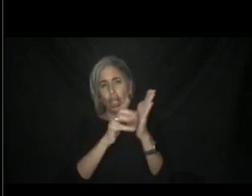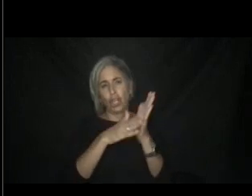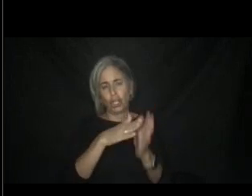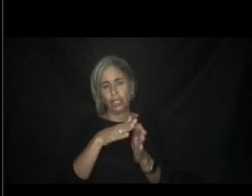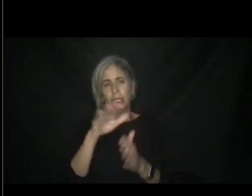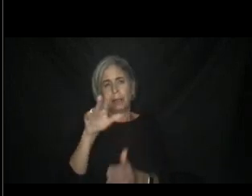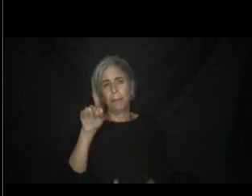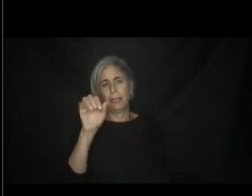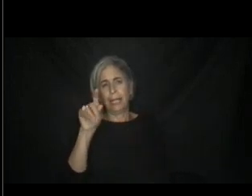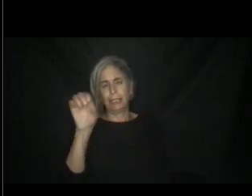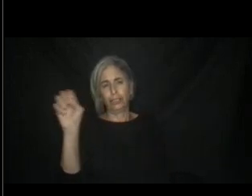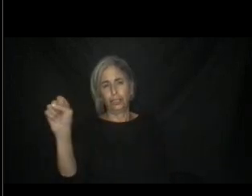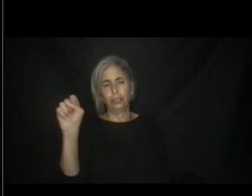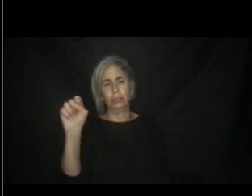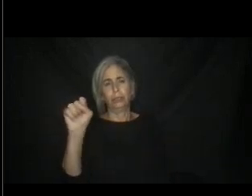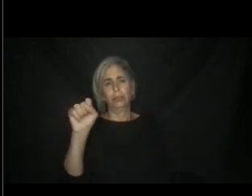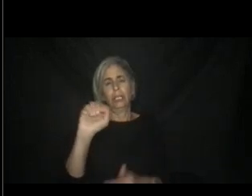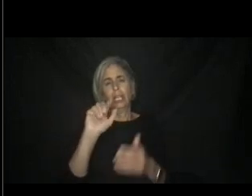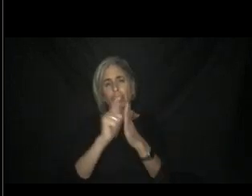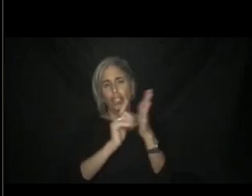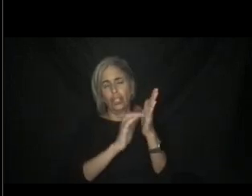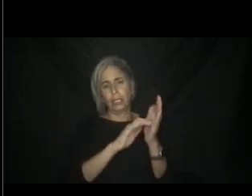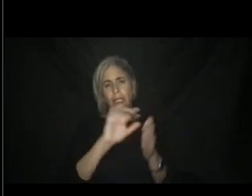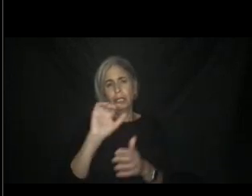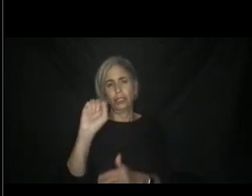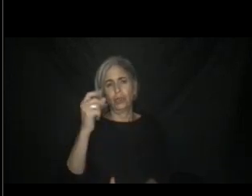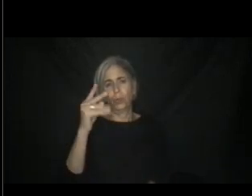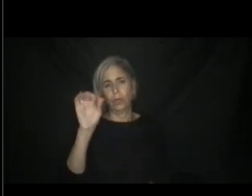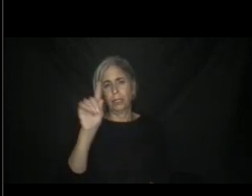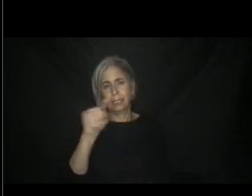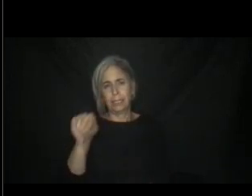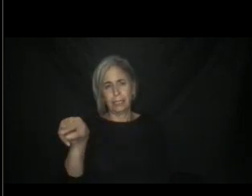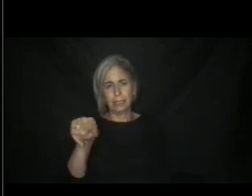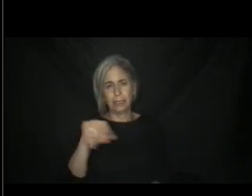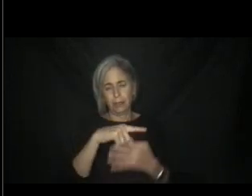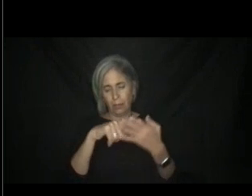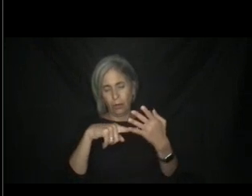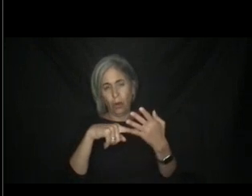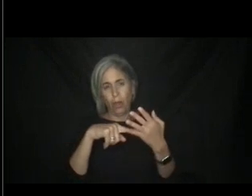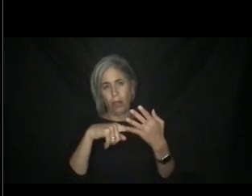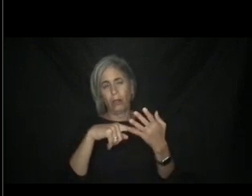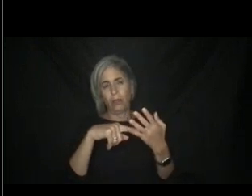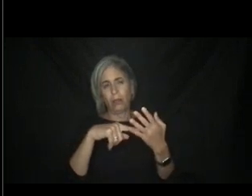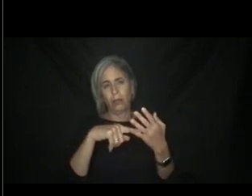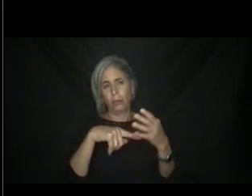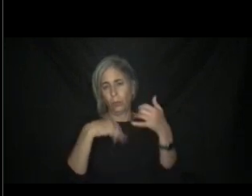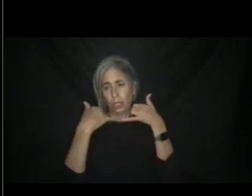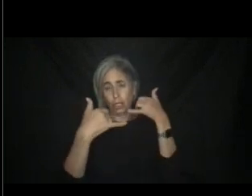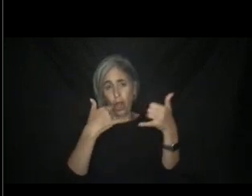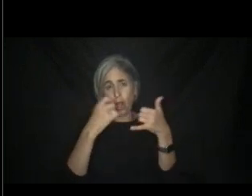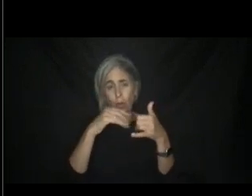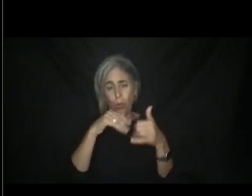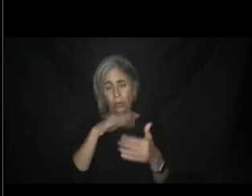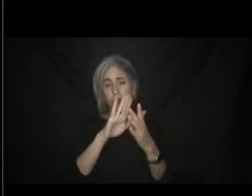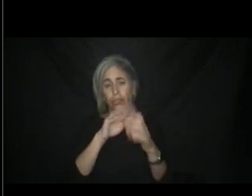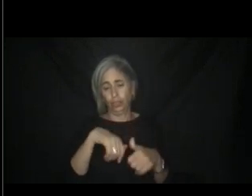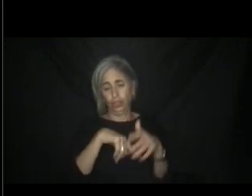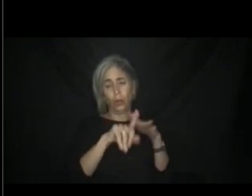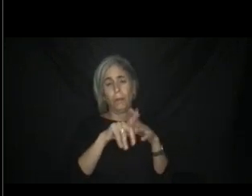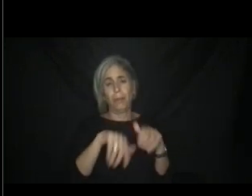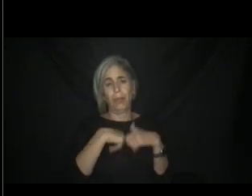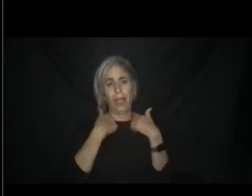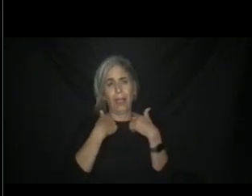Batesh, Assistant City Attorney Sean Schwartz. Now, these are all going to either attend or by phone or in person,